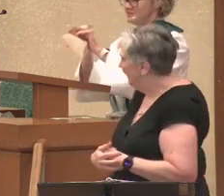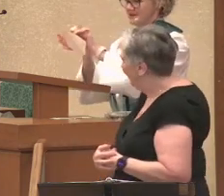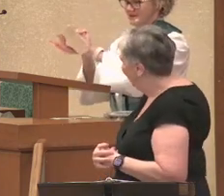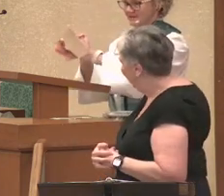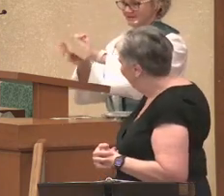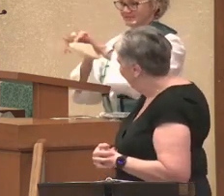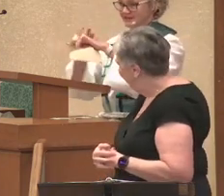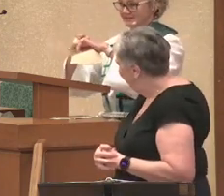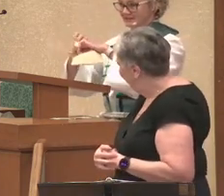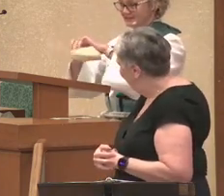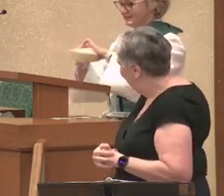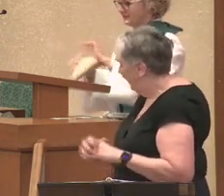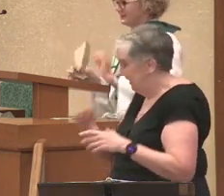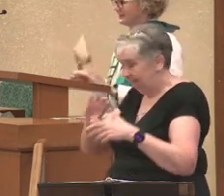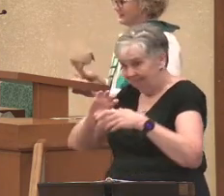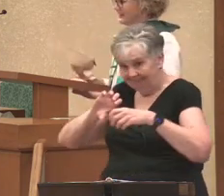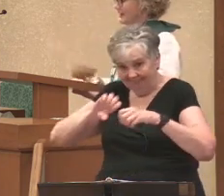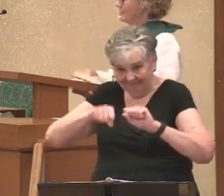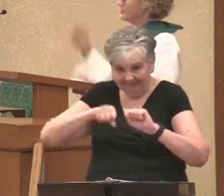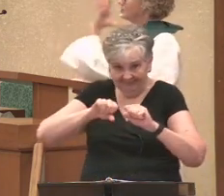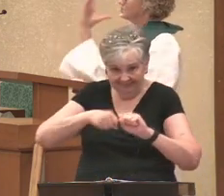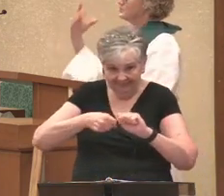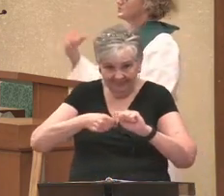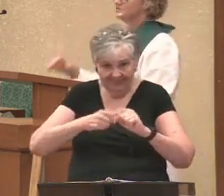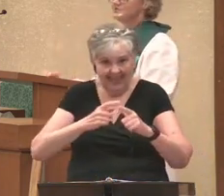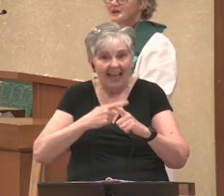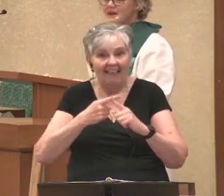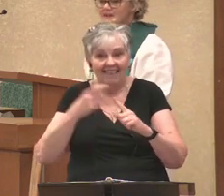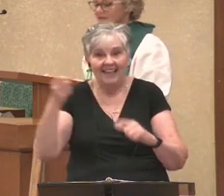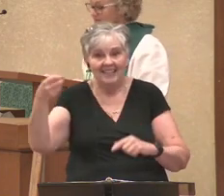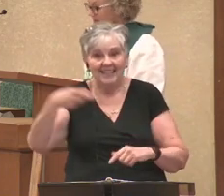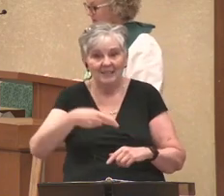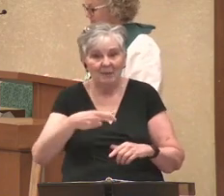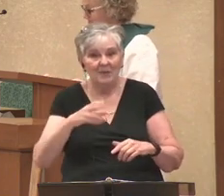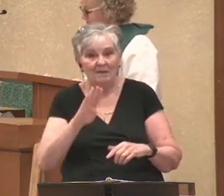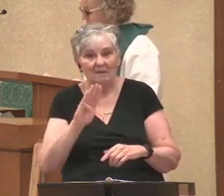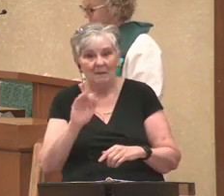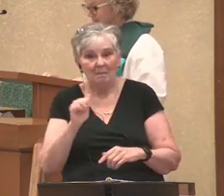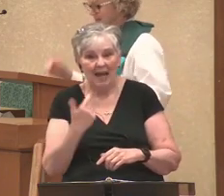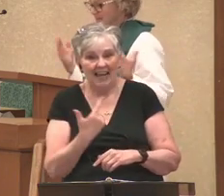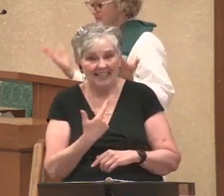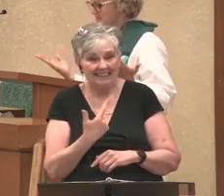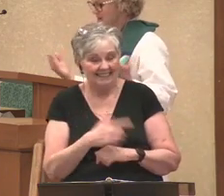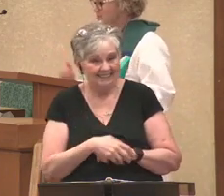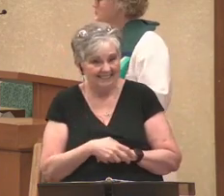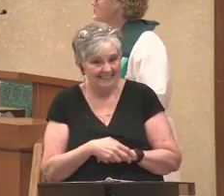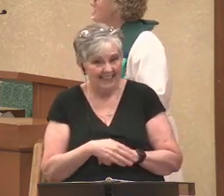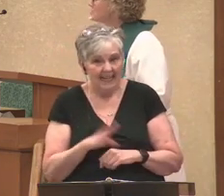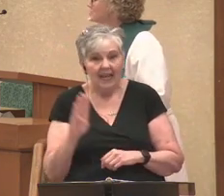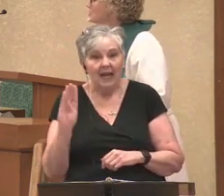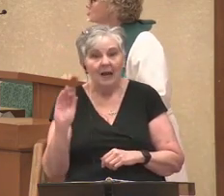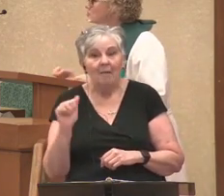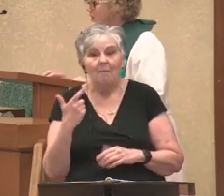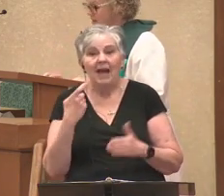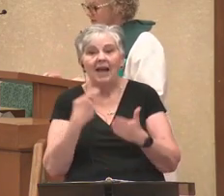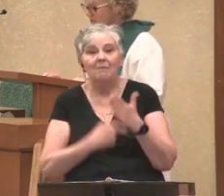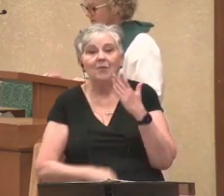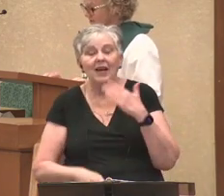secure the bag tightly, and then dispose of the bag. The bags were priced